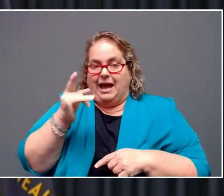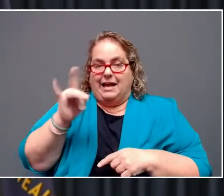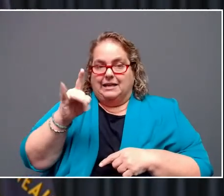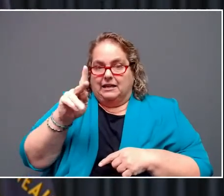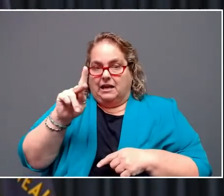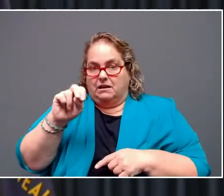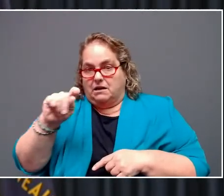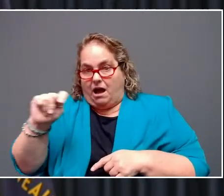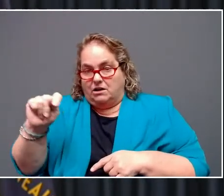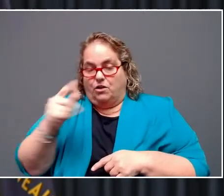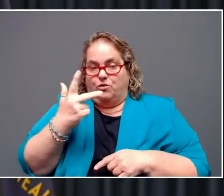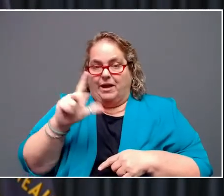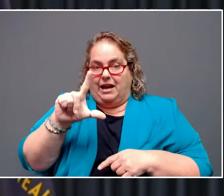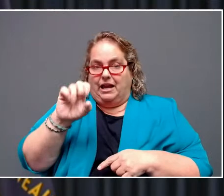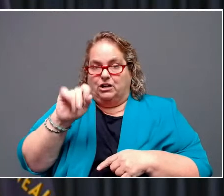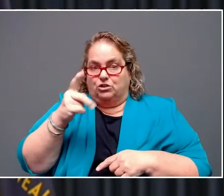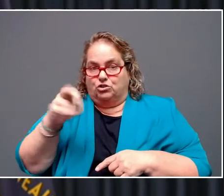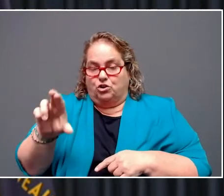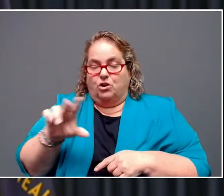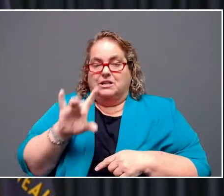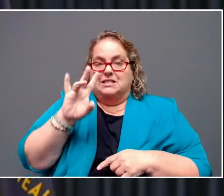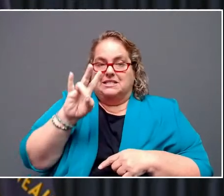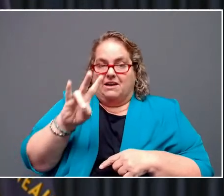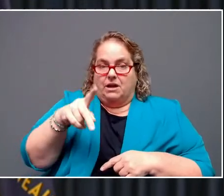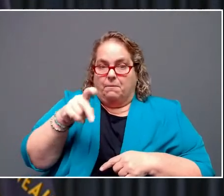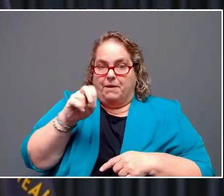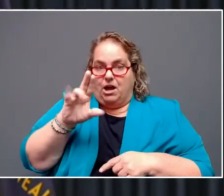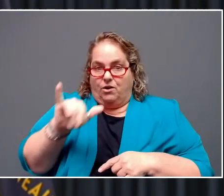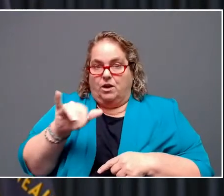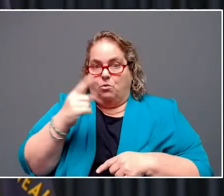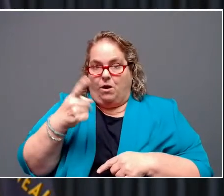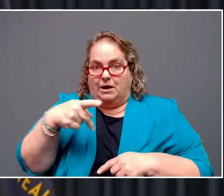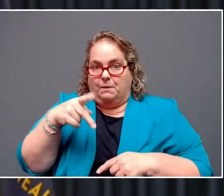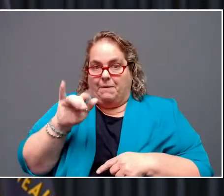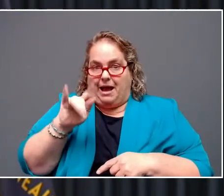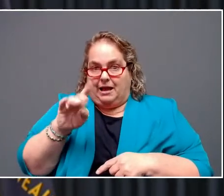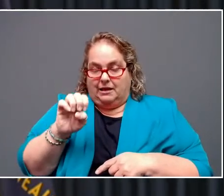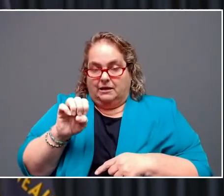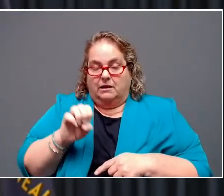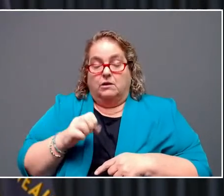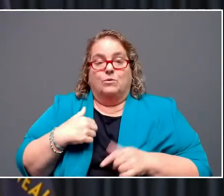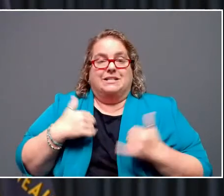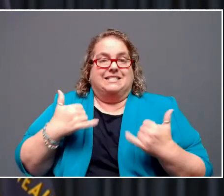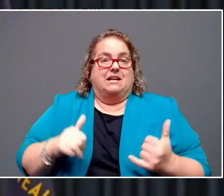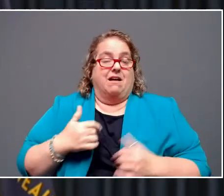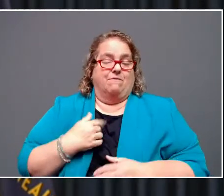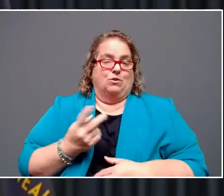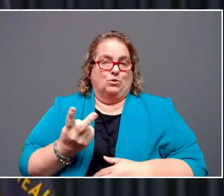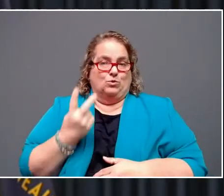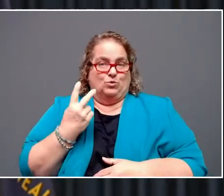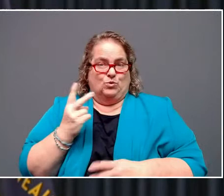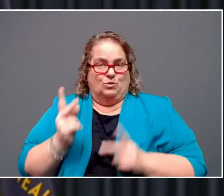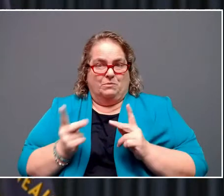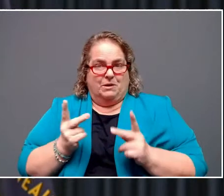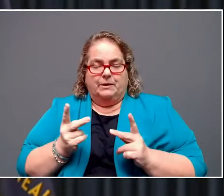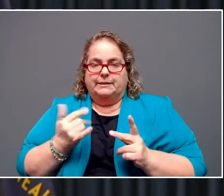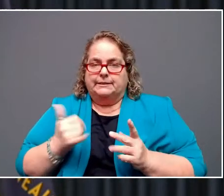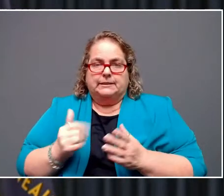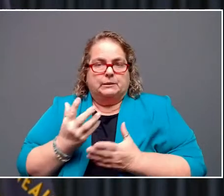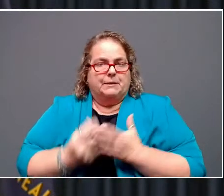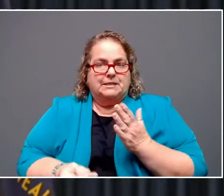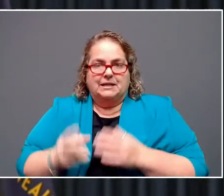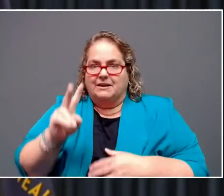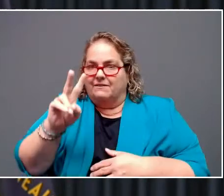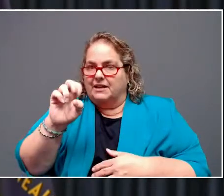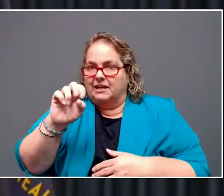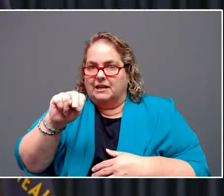Perry, and 1 in Pike. Of course, we still have 2 missing individuals. That's Vanessa Baker, a 60-year-old